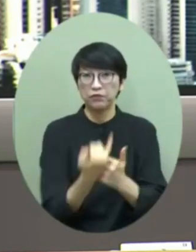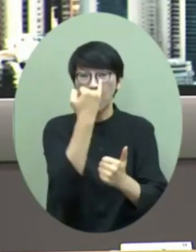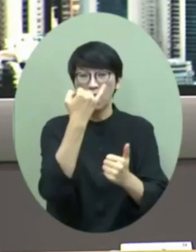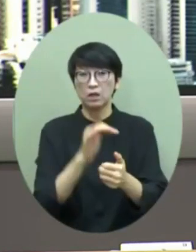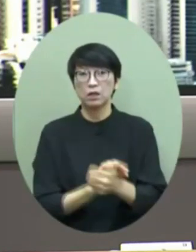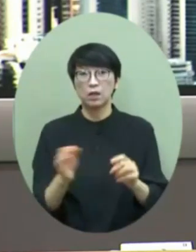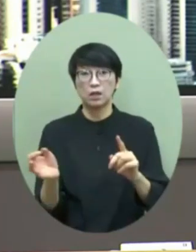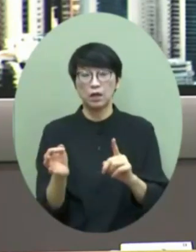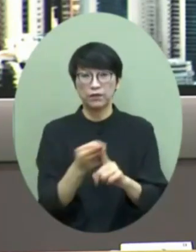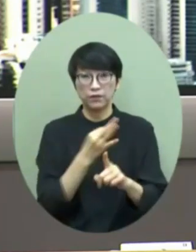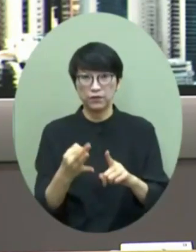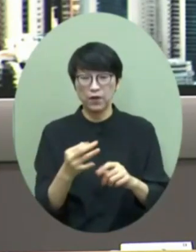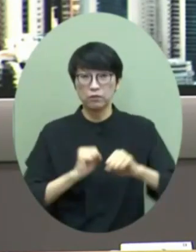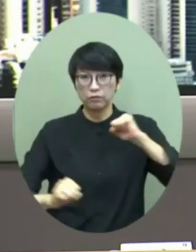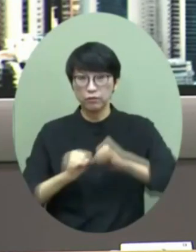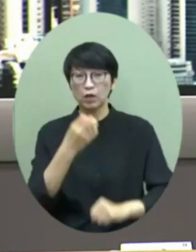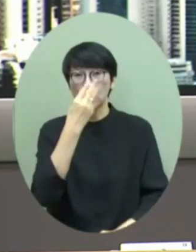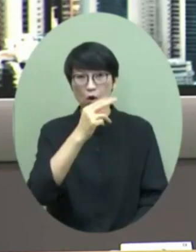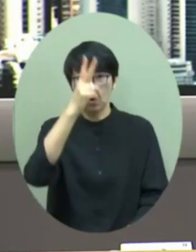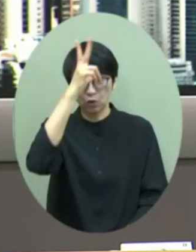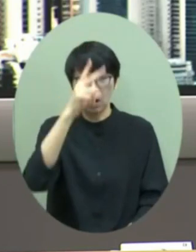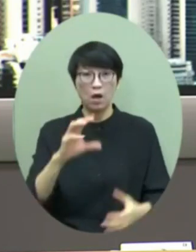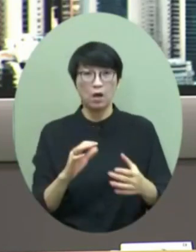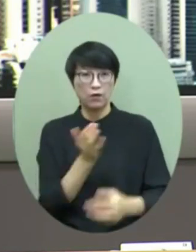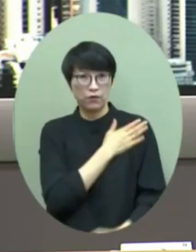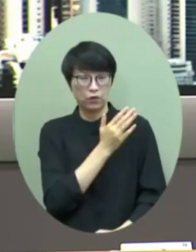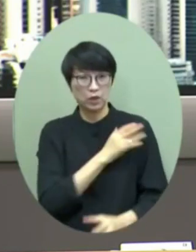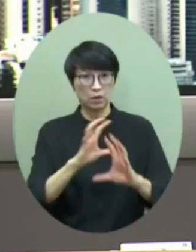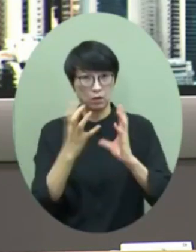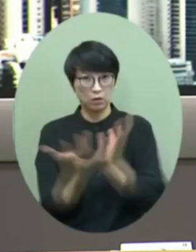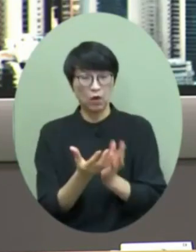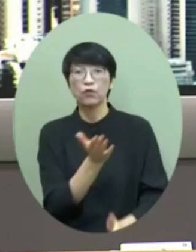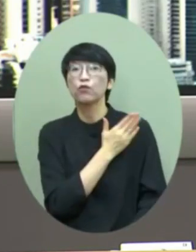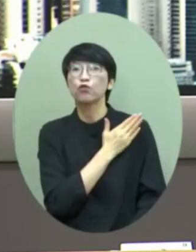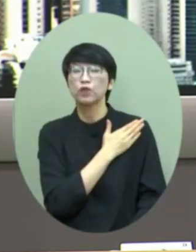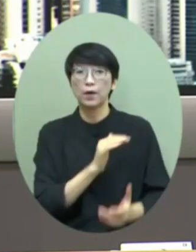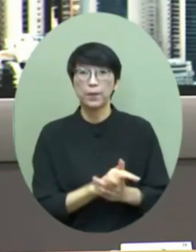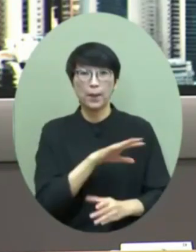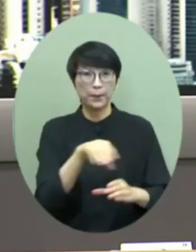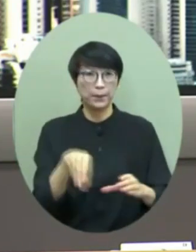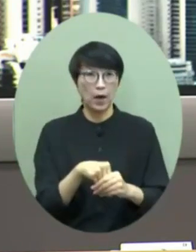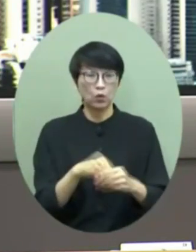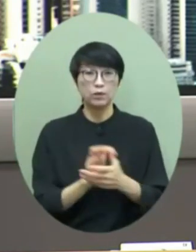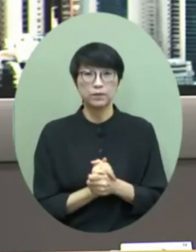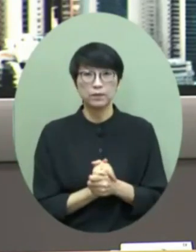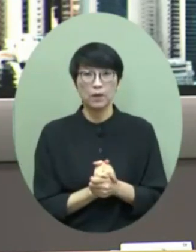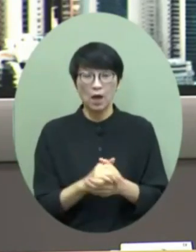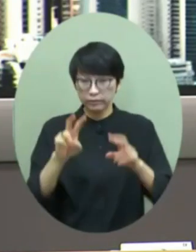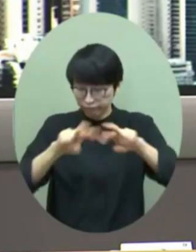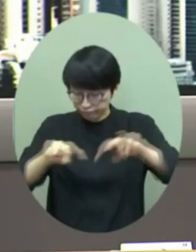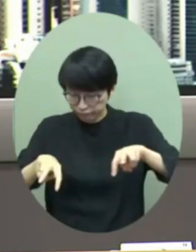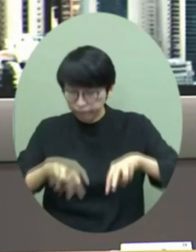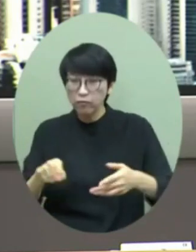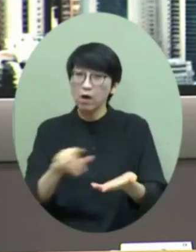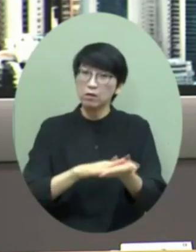interested in asking about those circumstances. Now, apart from this specified circumstances, all the other cases are to be handled by the